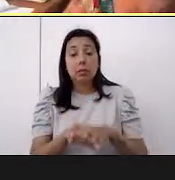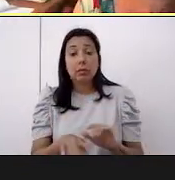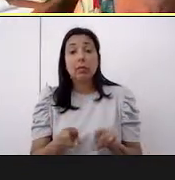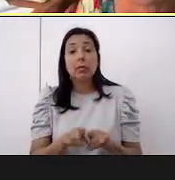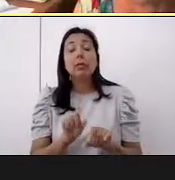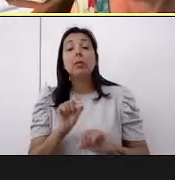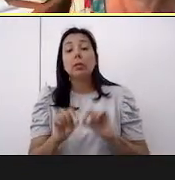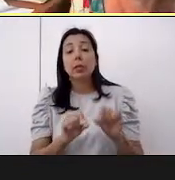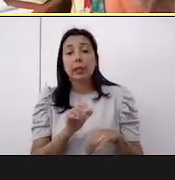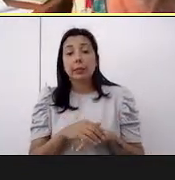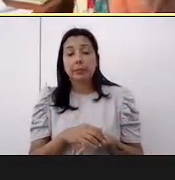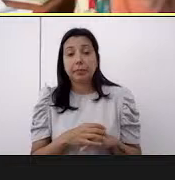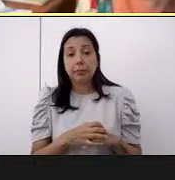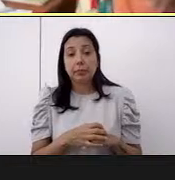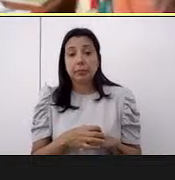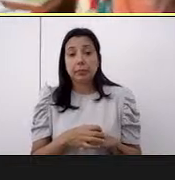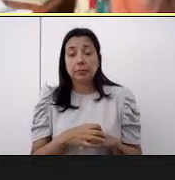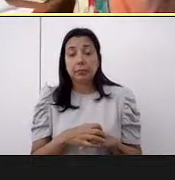discourse